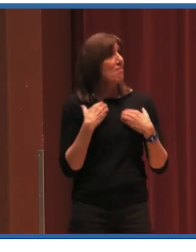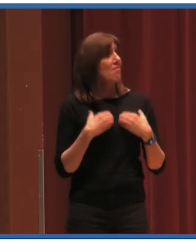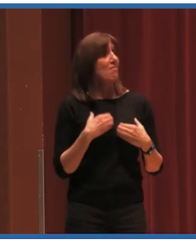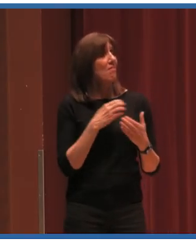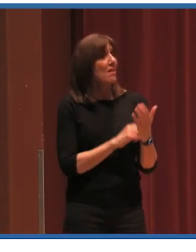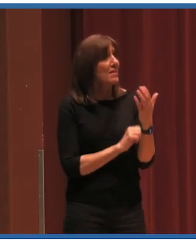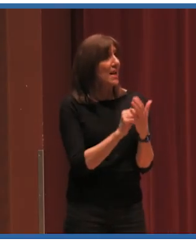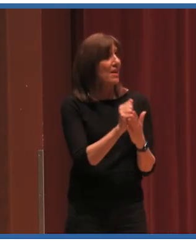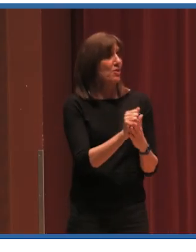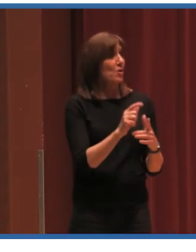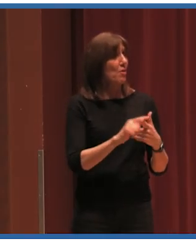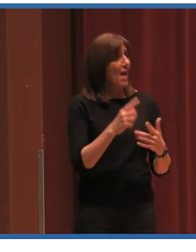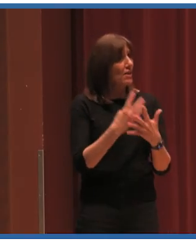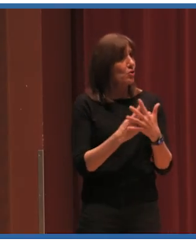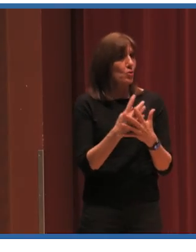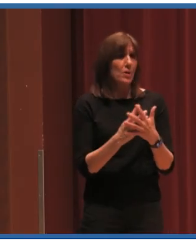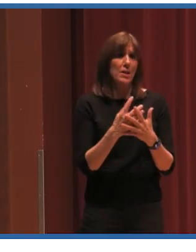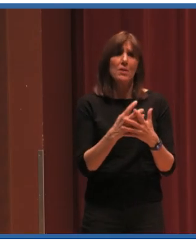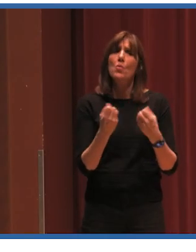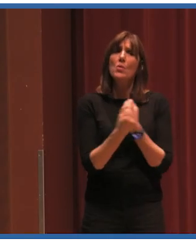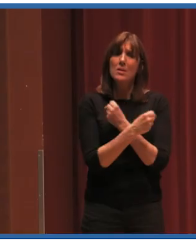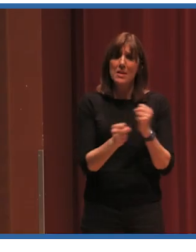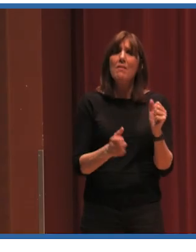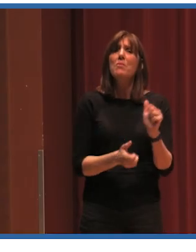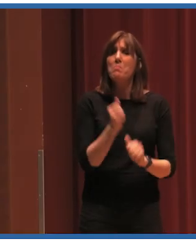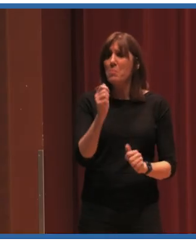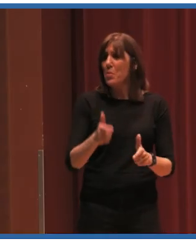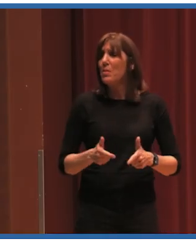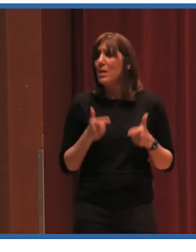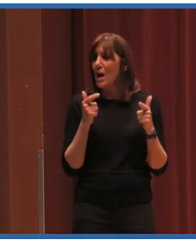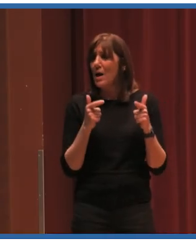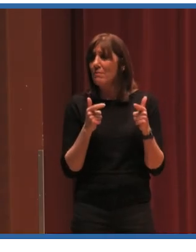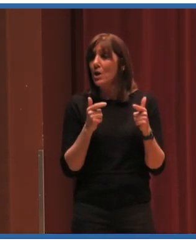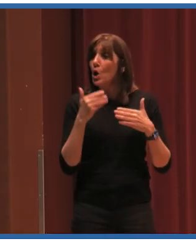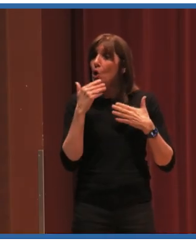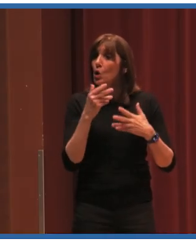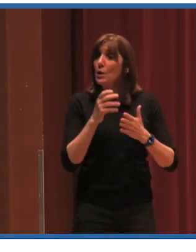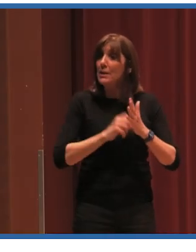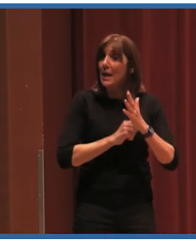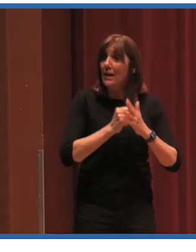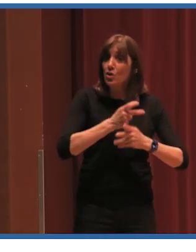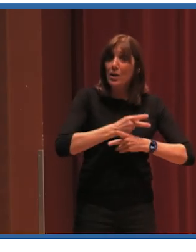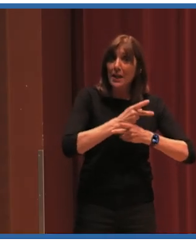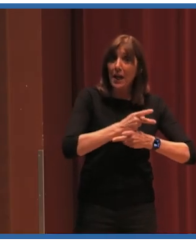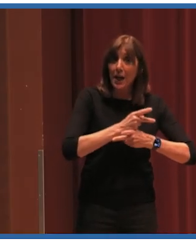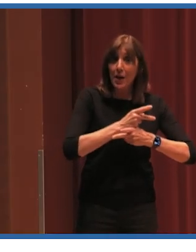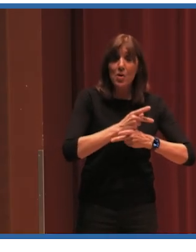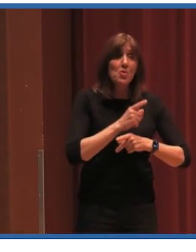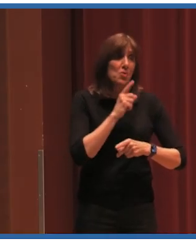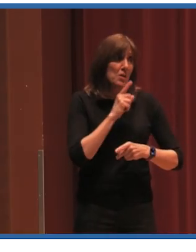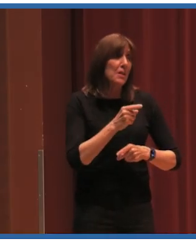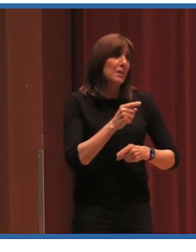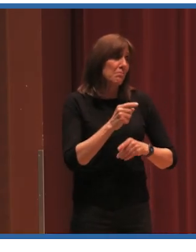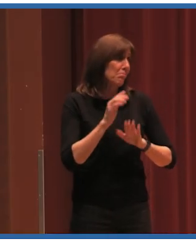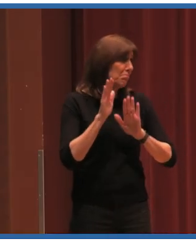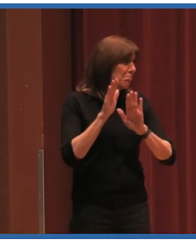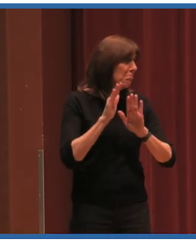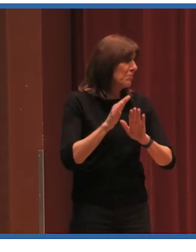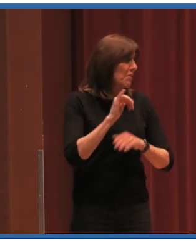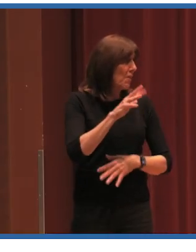screening that would save the most lives. Good cancer care. Fortunately, Iowa has a much